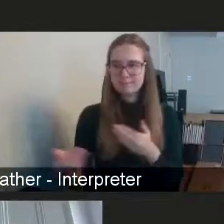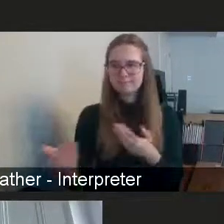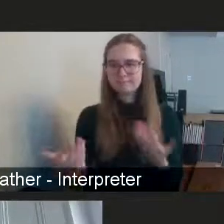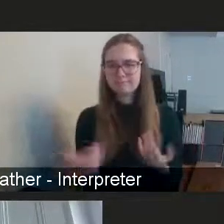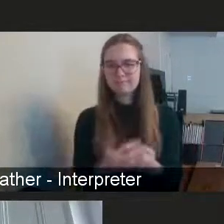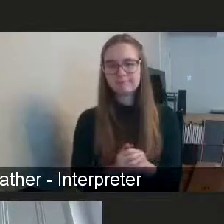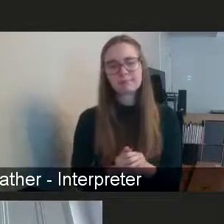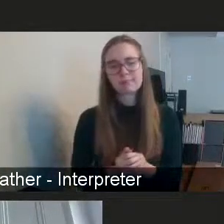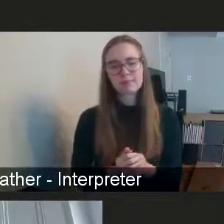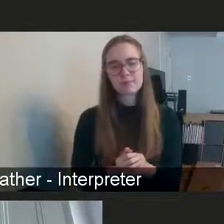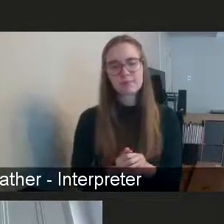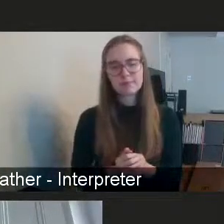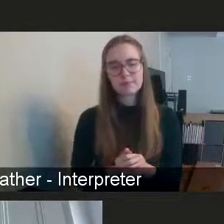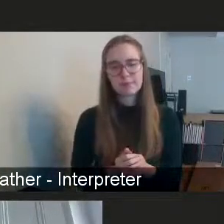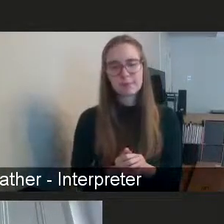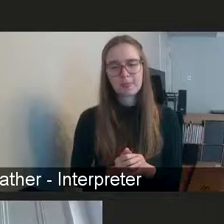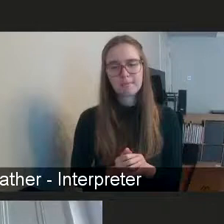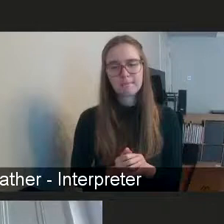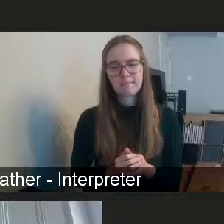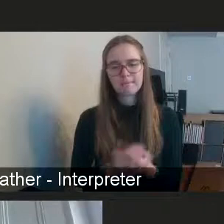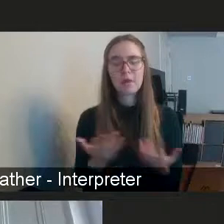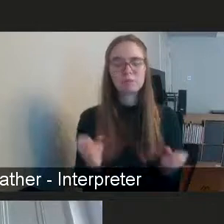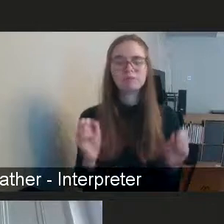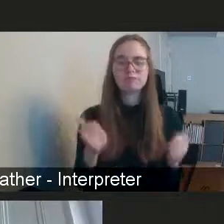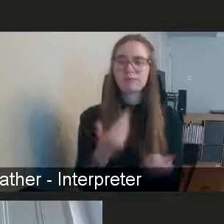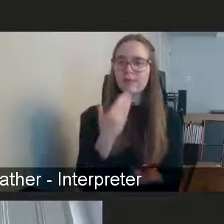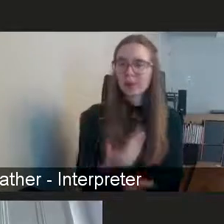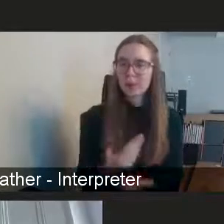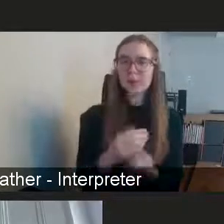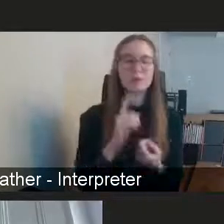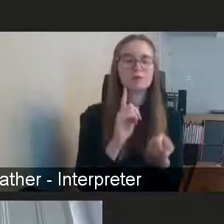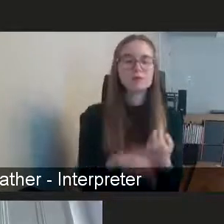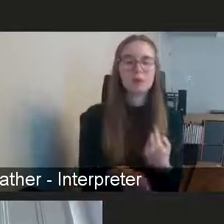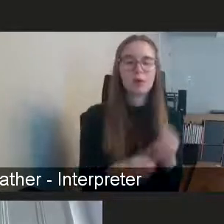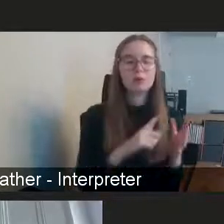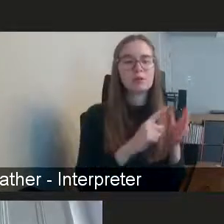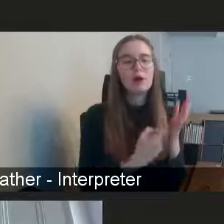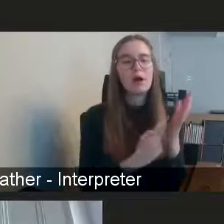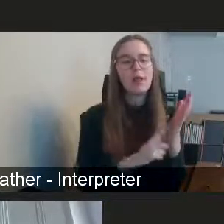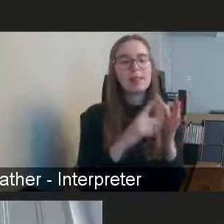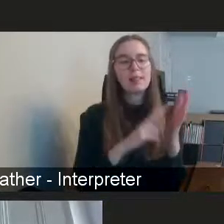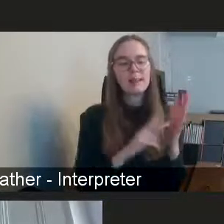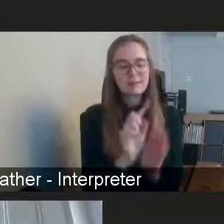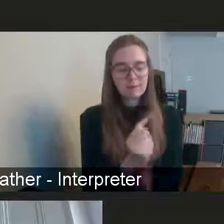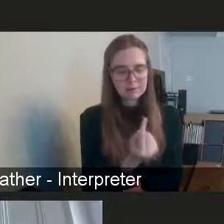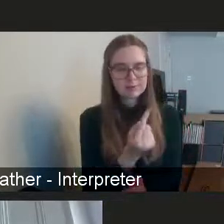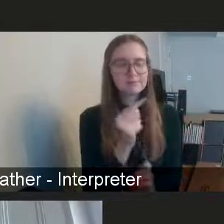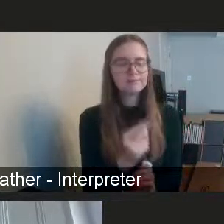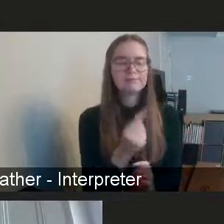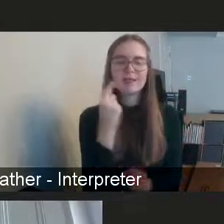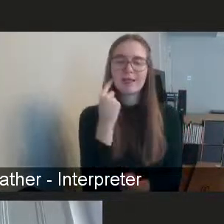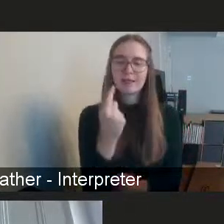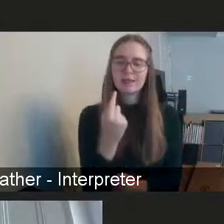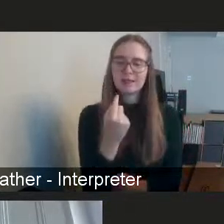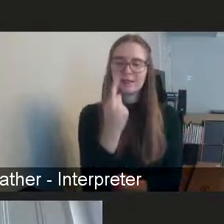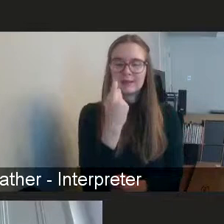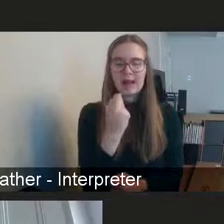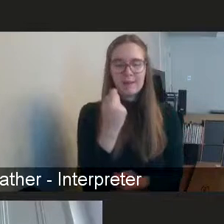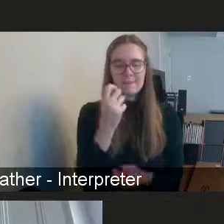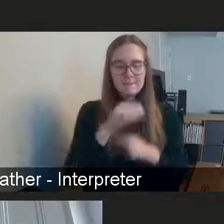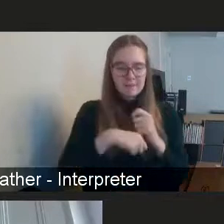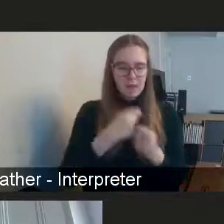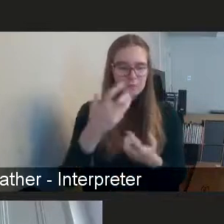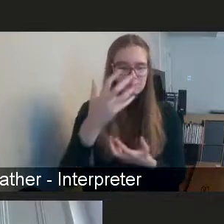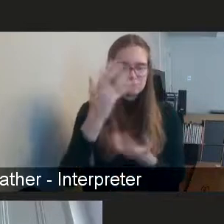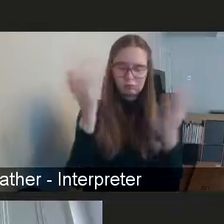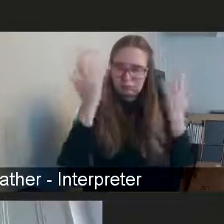So I suppose to respond to the to Arlene, first of all, I think it can be confusing for the